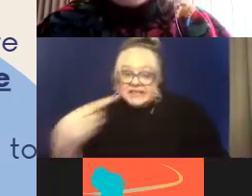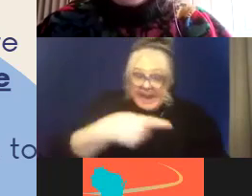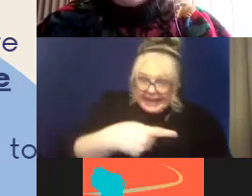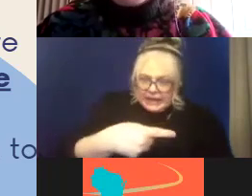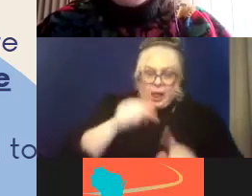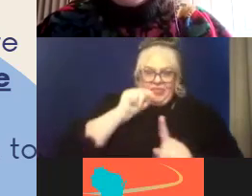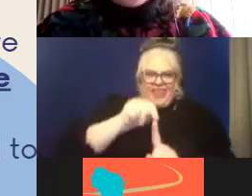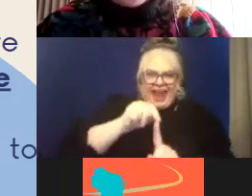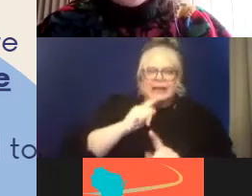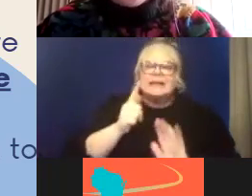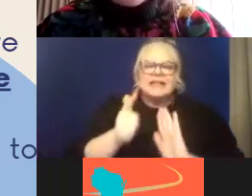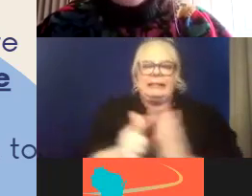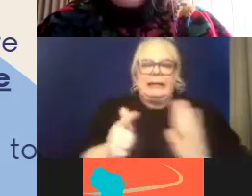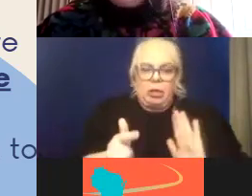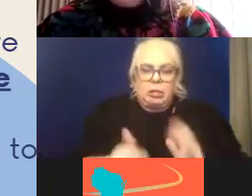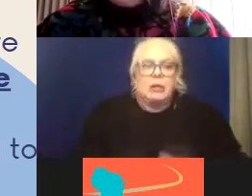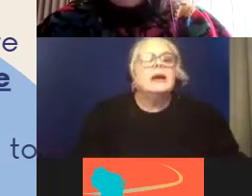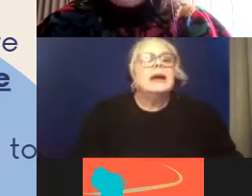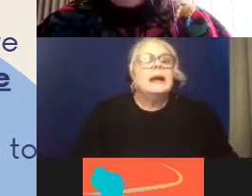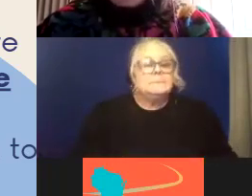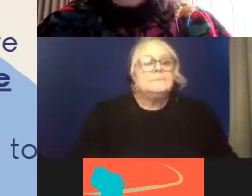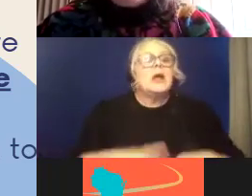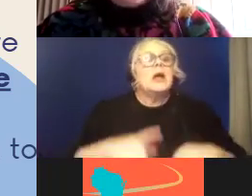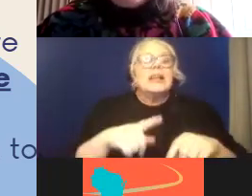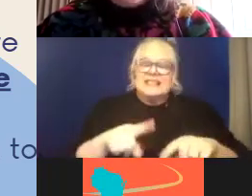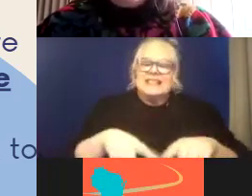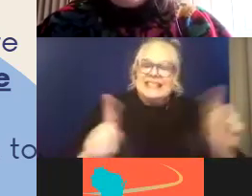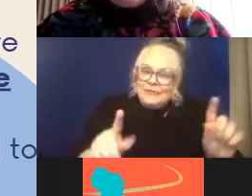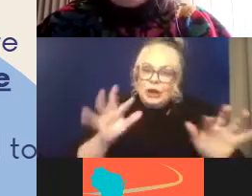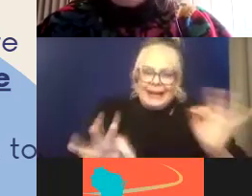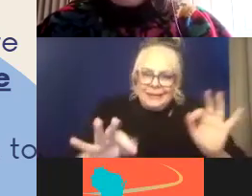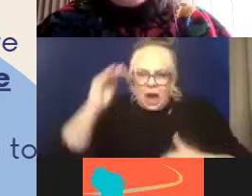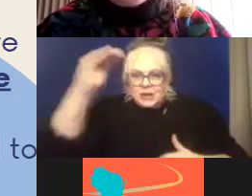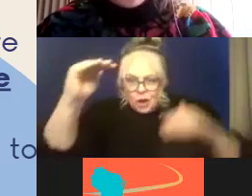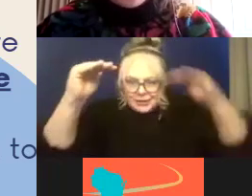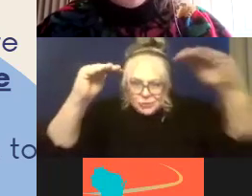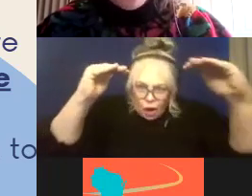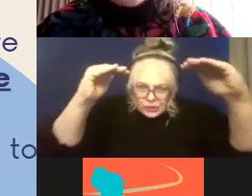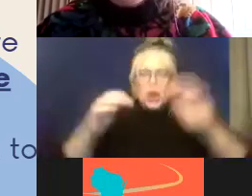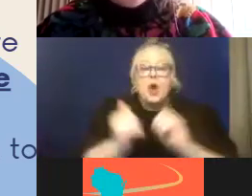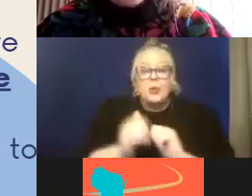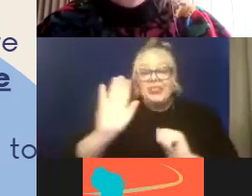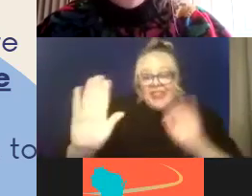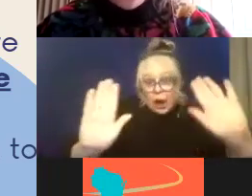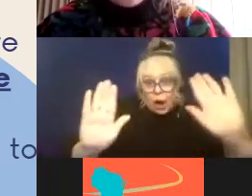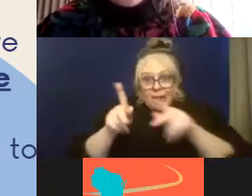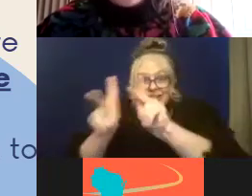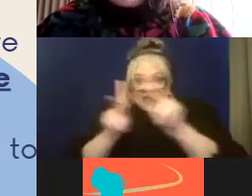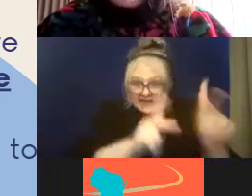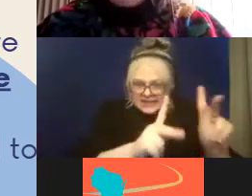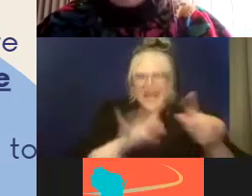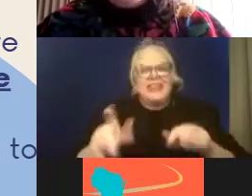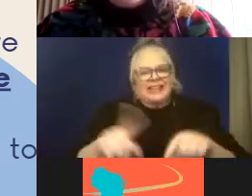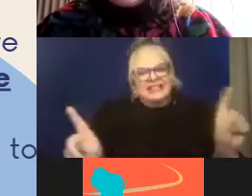send images of adults with their consent. Again, the sending piece of this is just getting it on a device that you have access